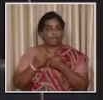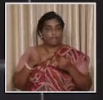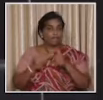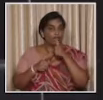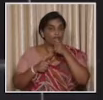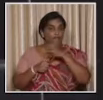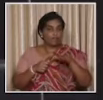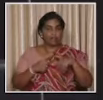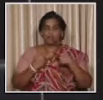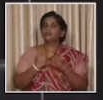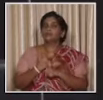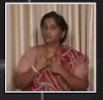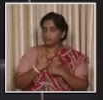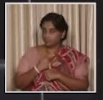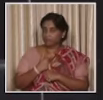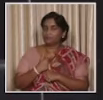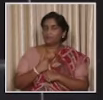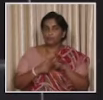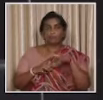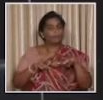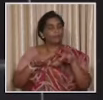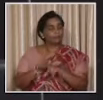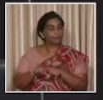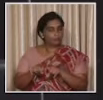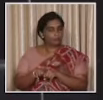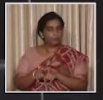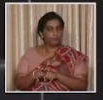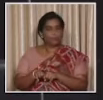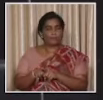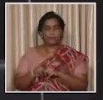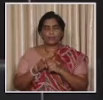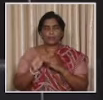about is Vioya and Jati Mahana